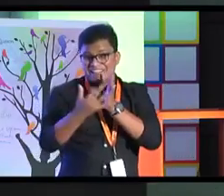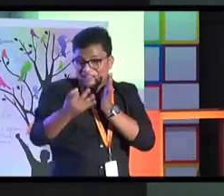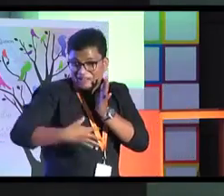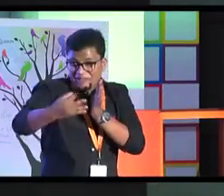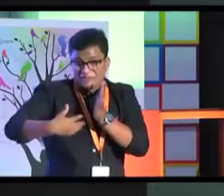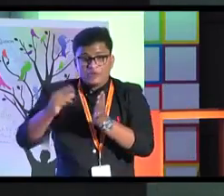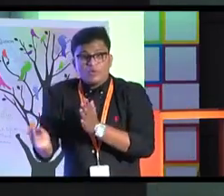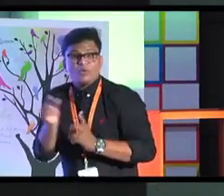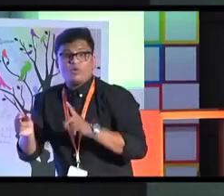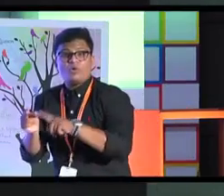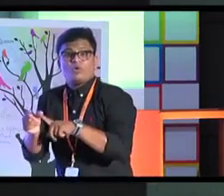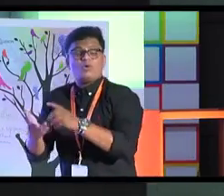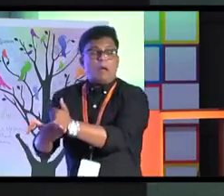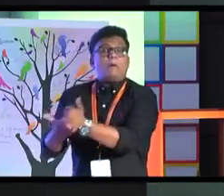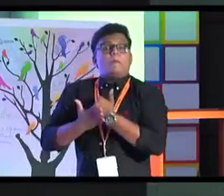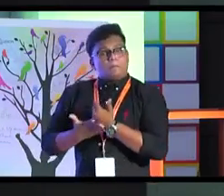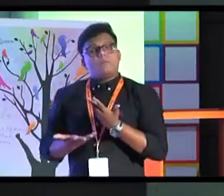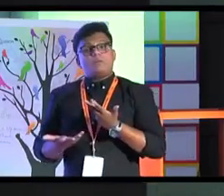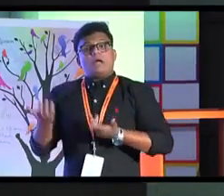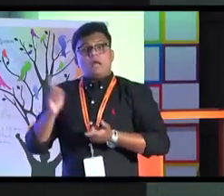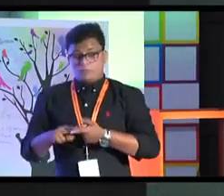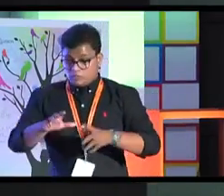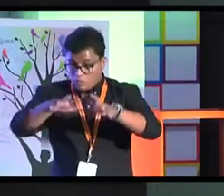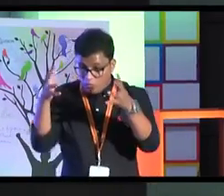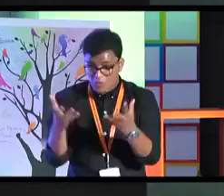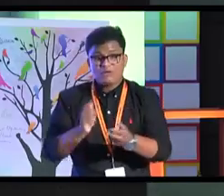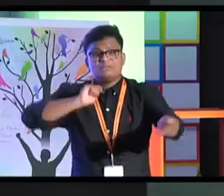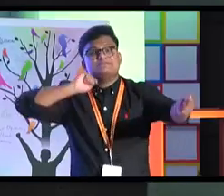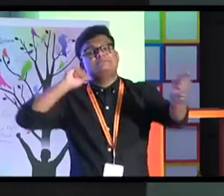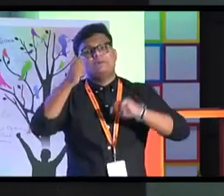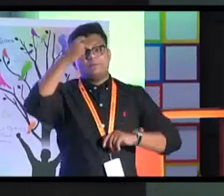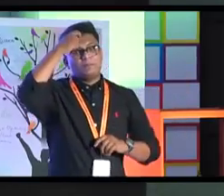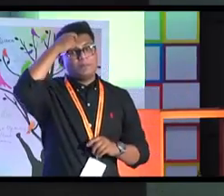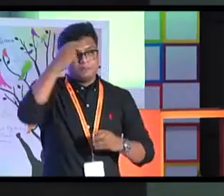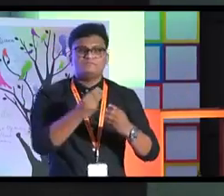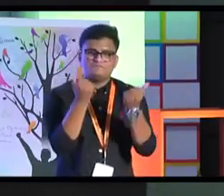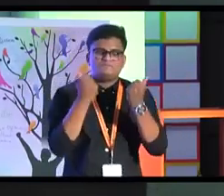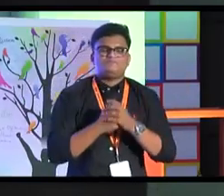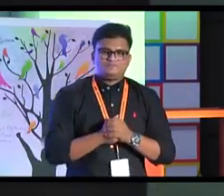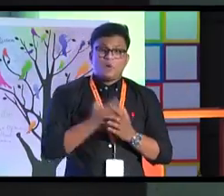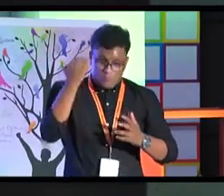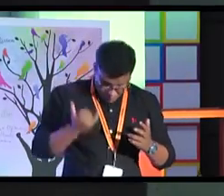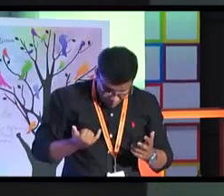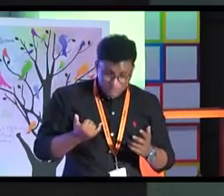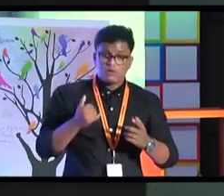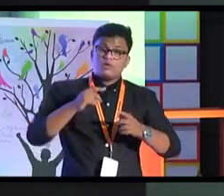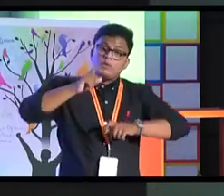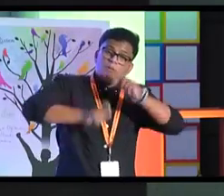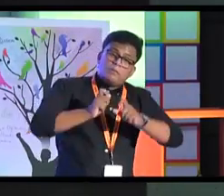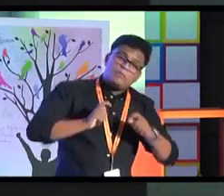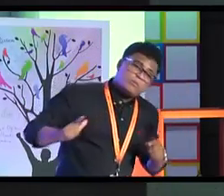here, but using technology, we are trying to change the world and solve this problem. And because everybody can become change maker in the